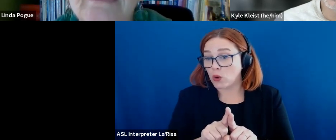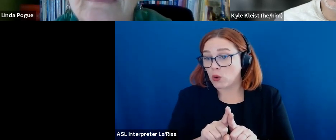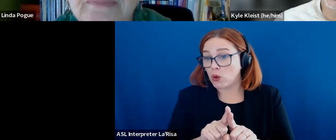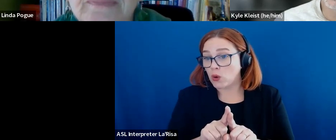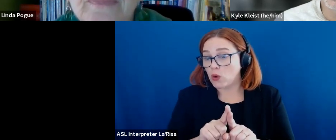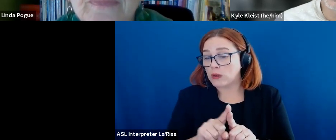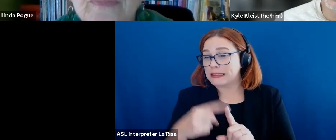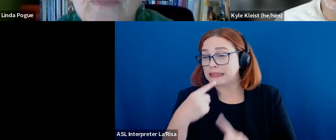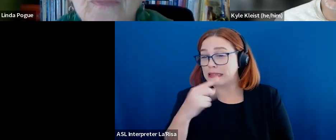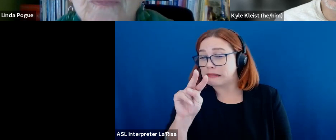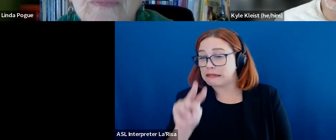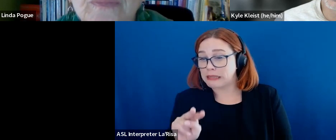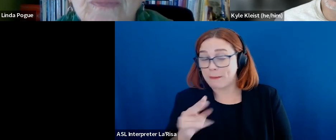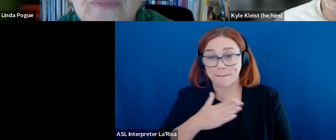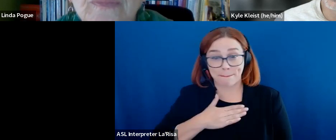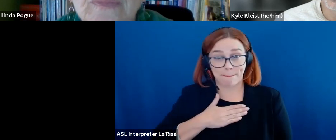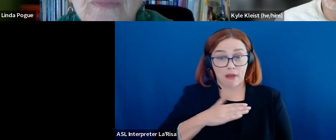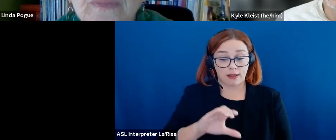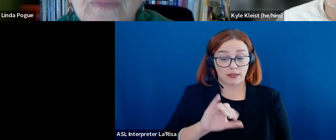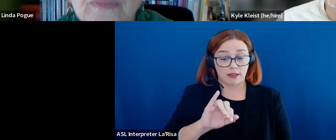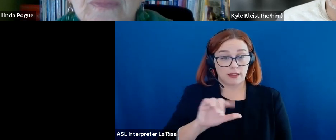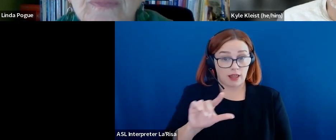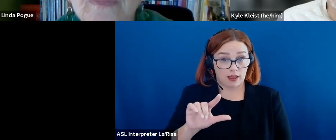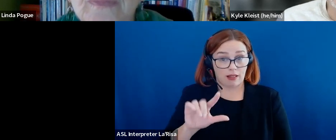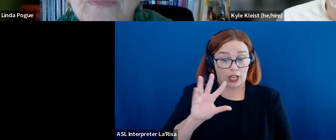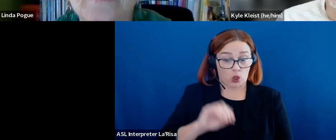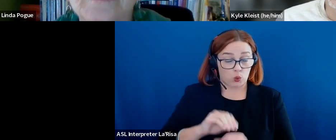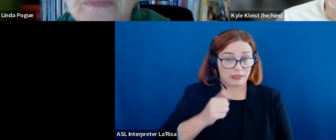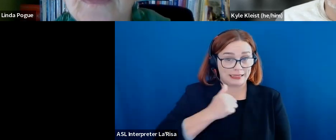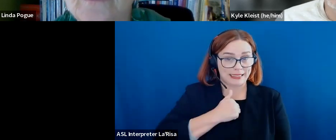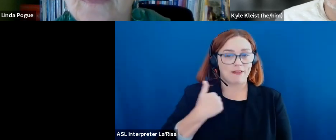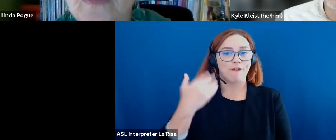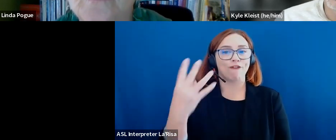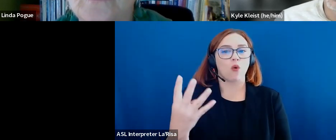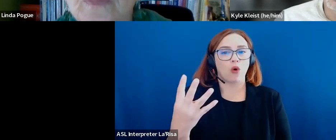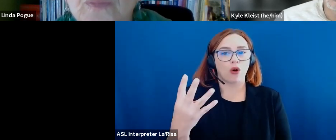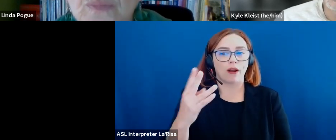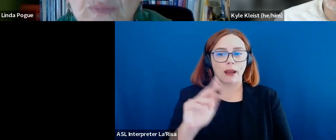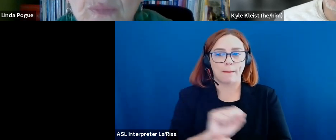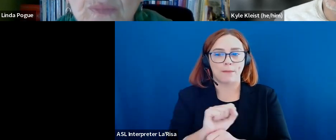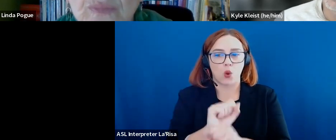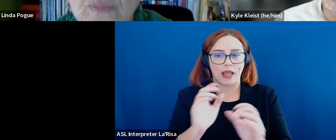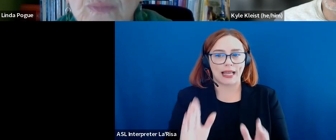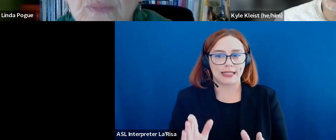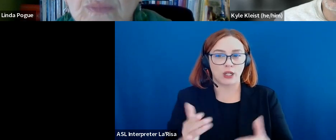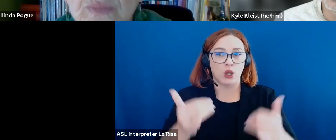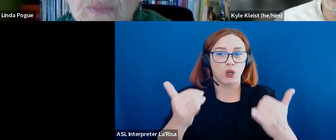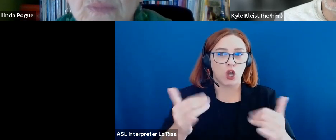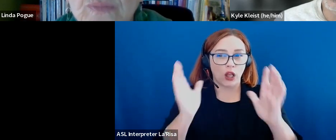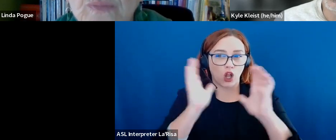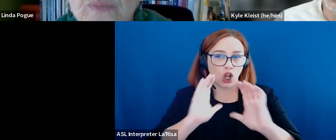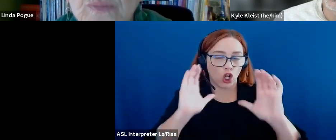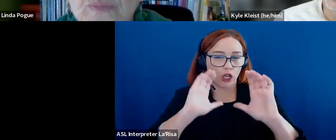we are currently looking to hire an IL specialist. Another comment was